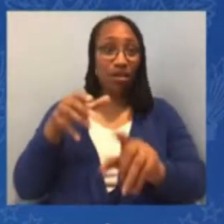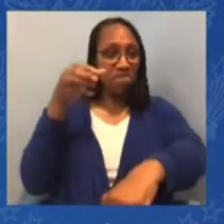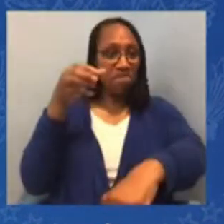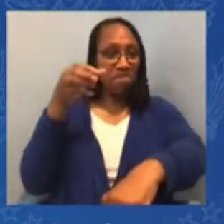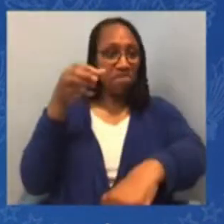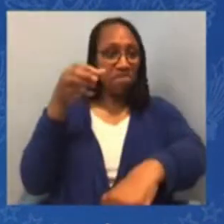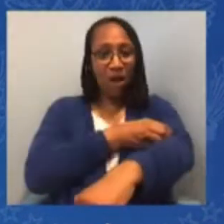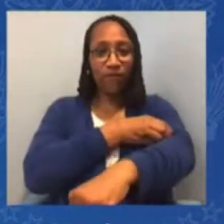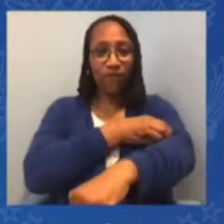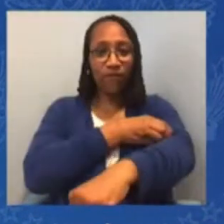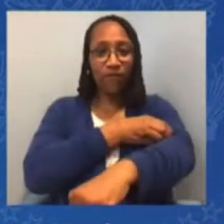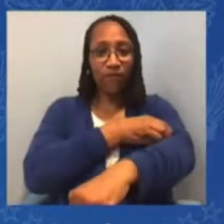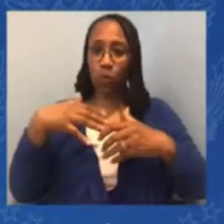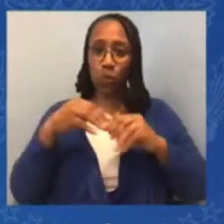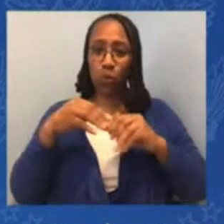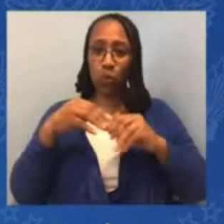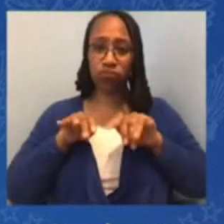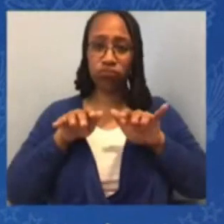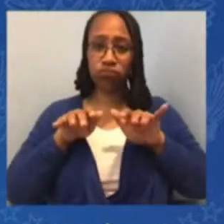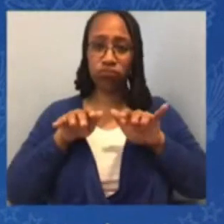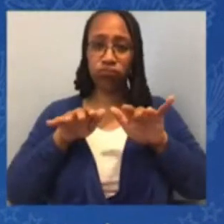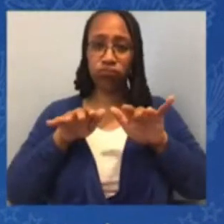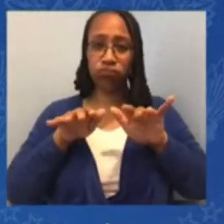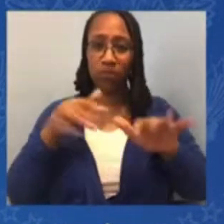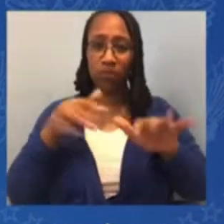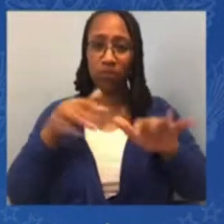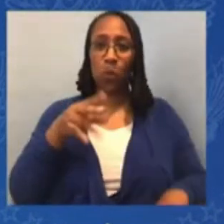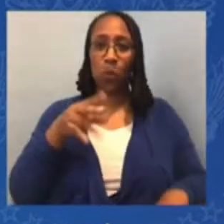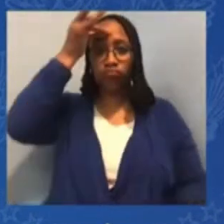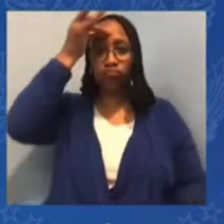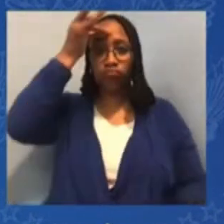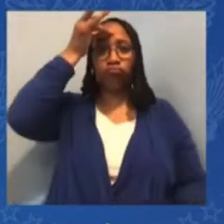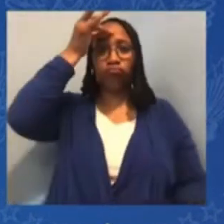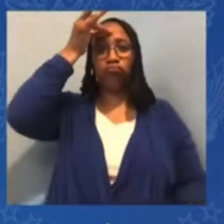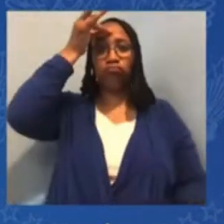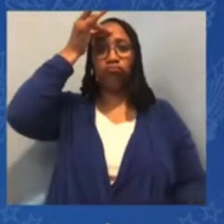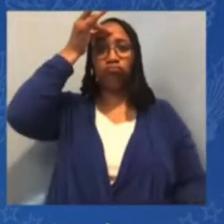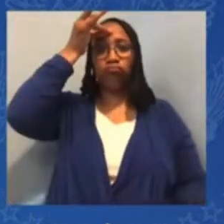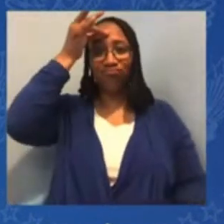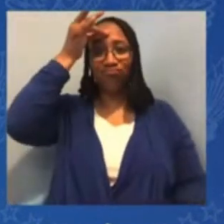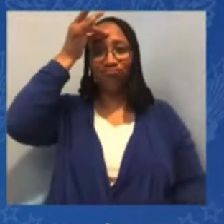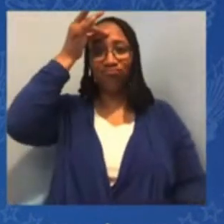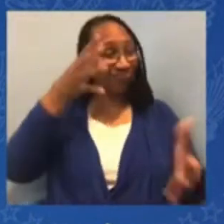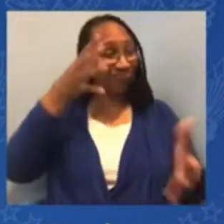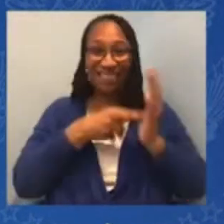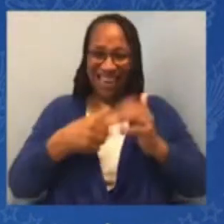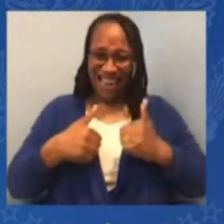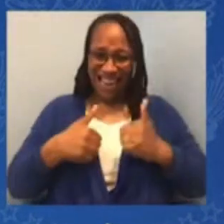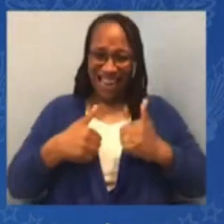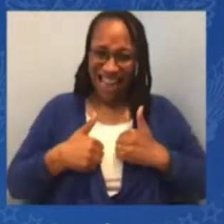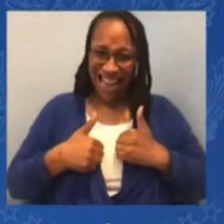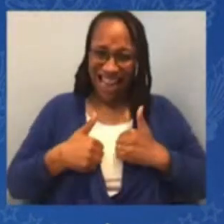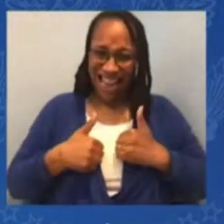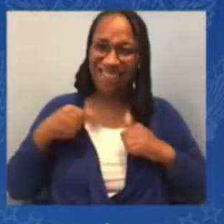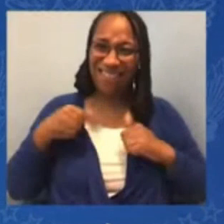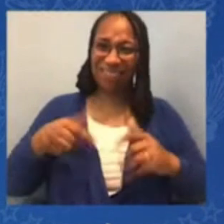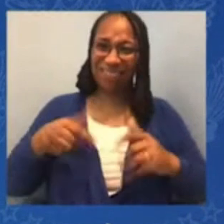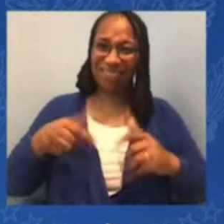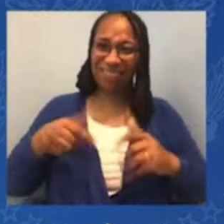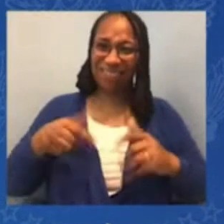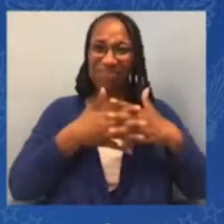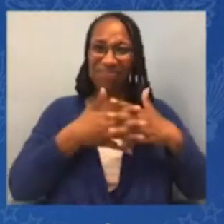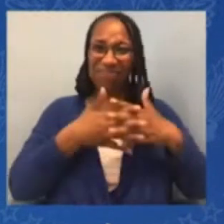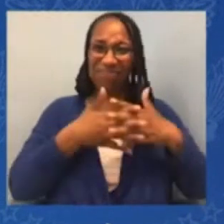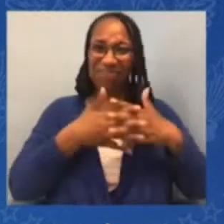the power of America. Our lives and the lives of our nation find purpose. Something to do, someone to love, something to hope for. We